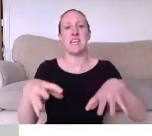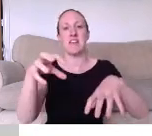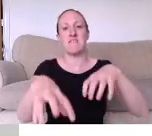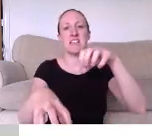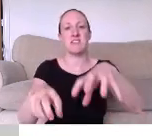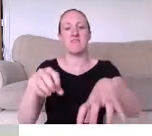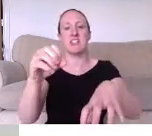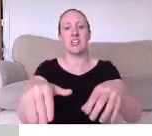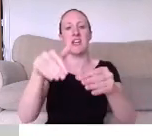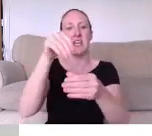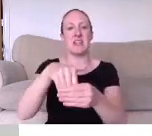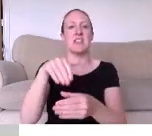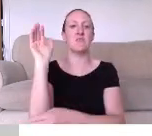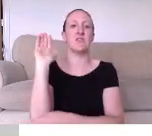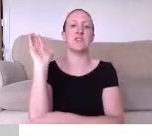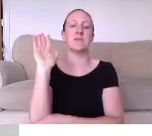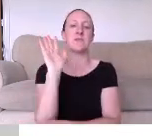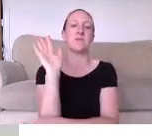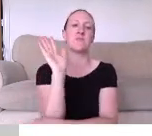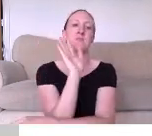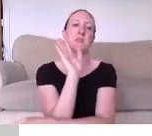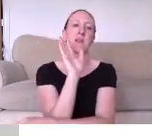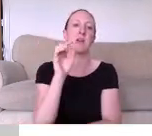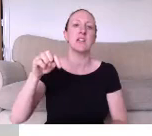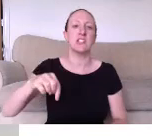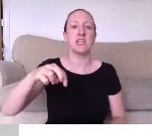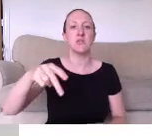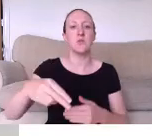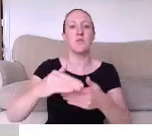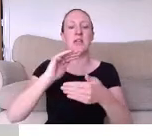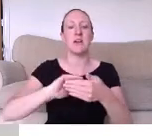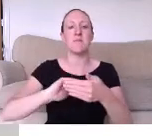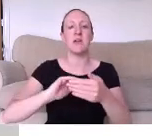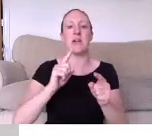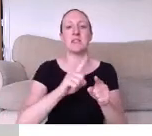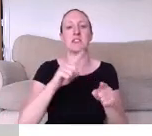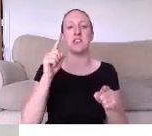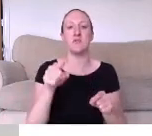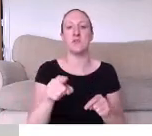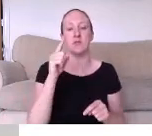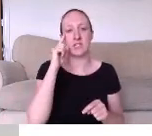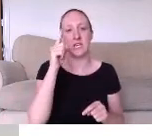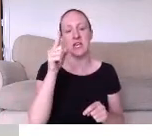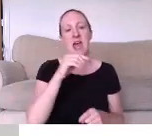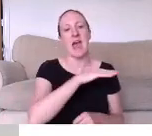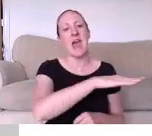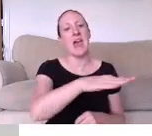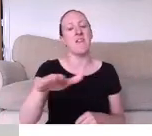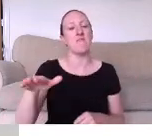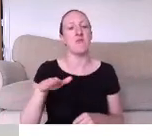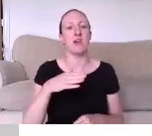the scariest creature in this wood. Just walk behind me and soon you'll see